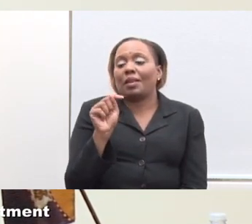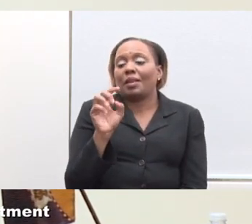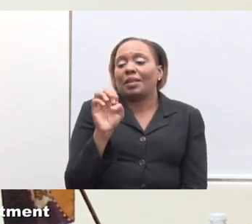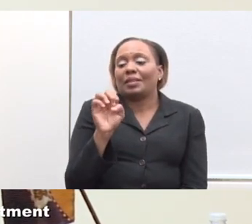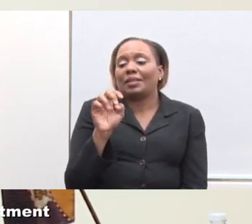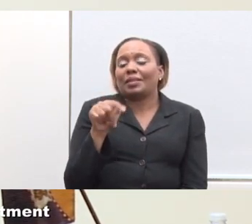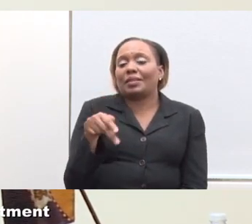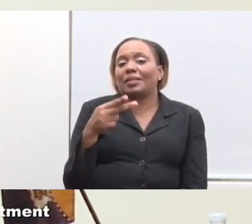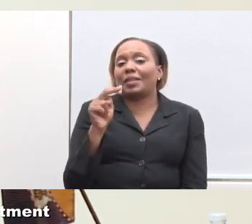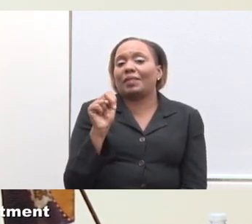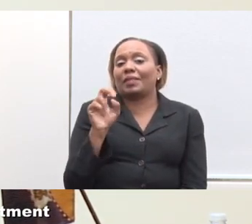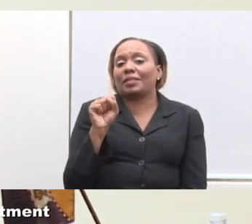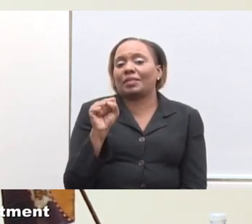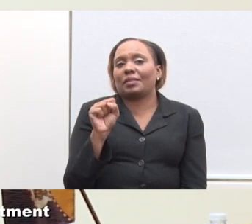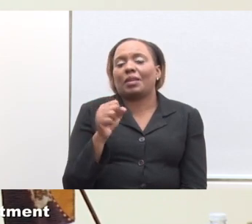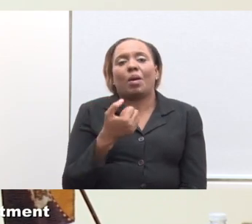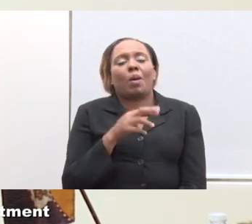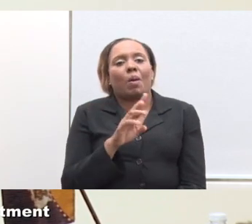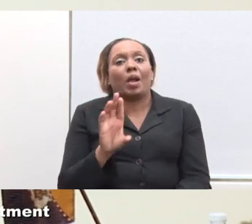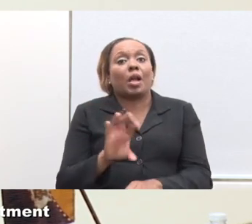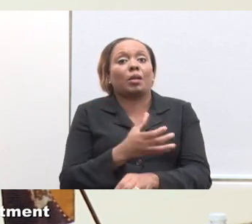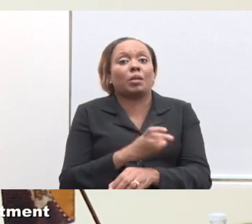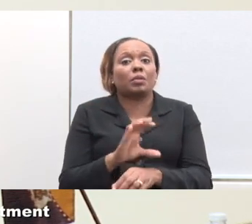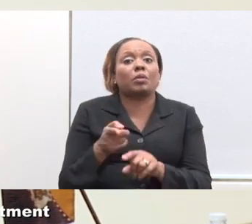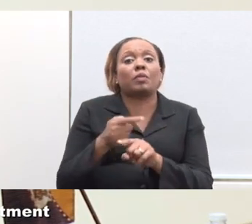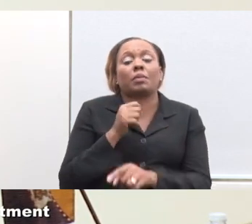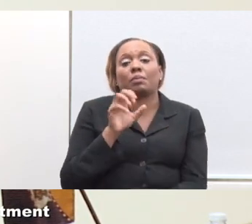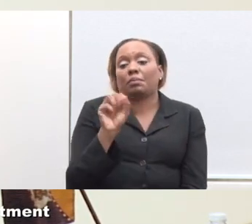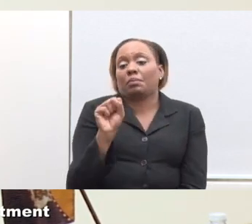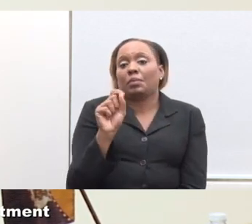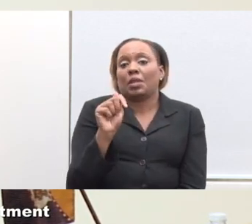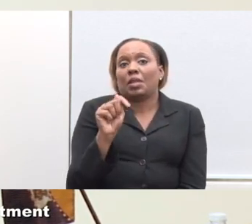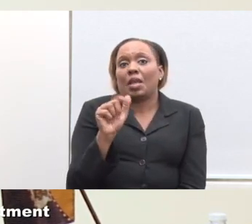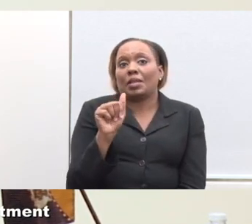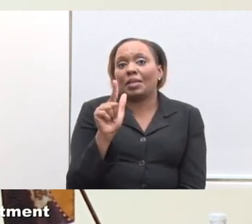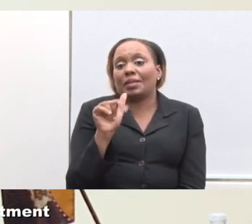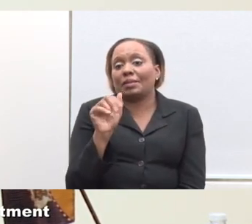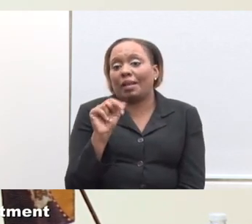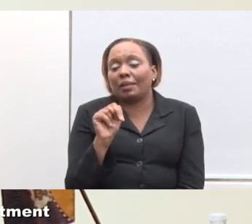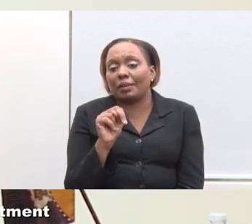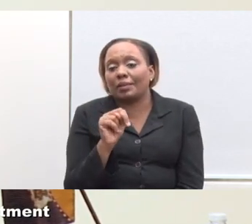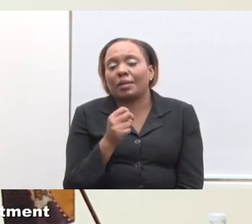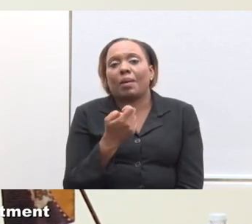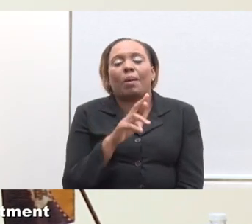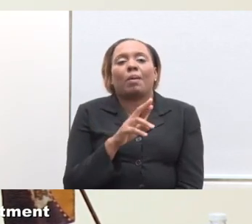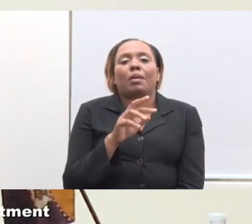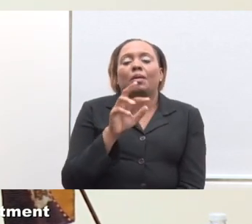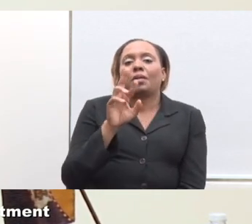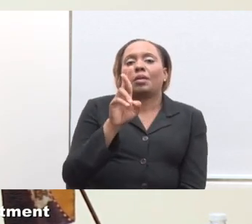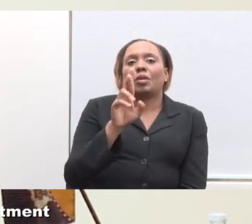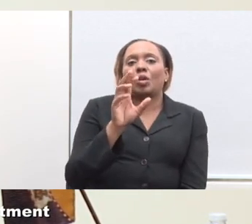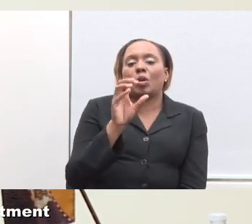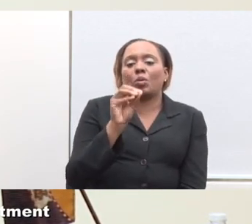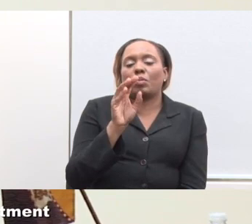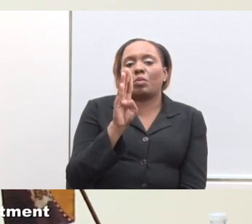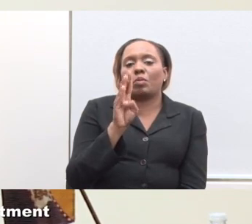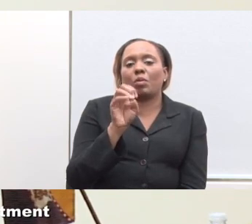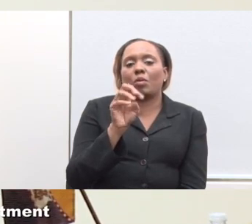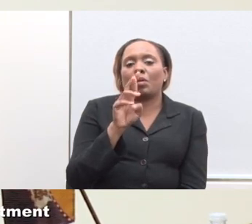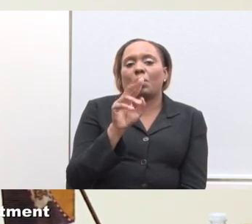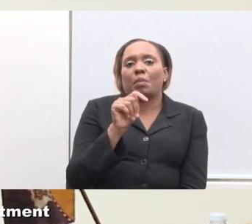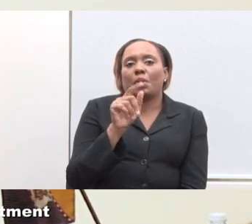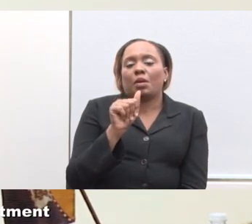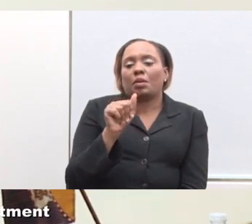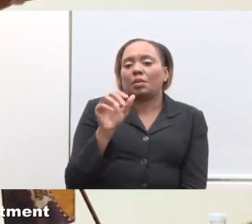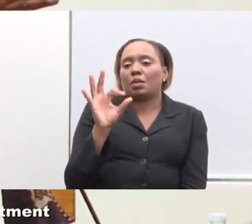Stalin, or to listen to music by Roberta Flack, The Impossible Dream. I